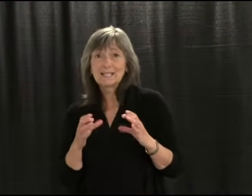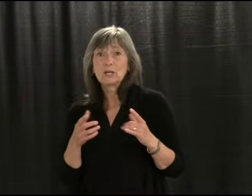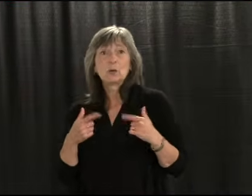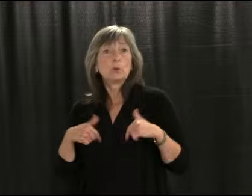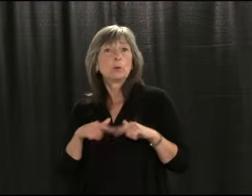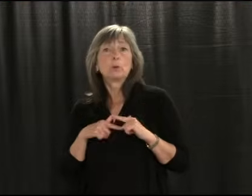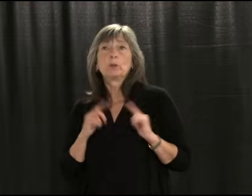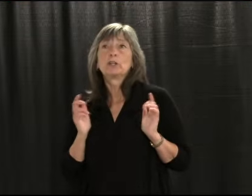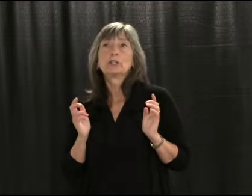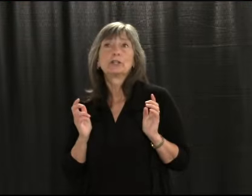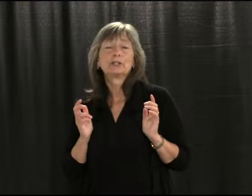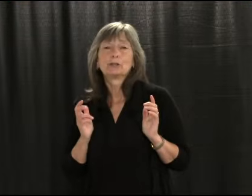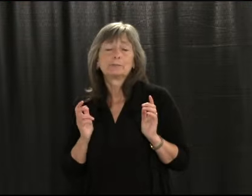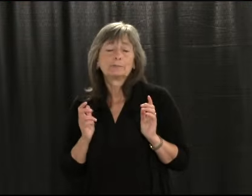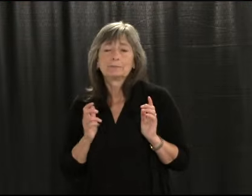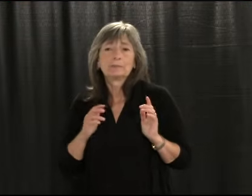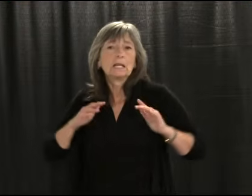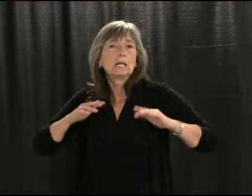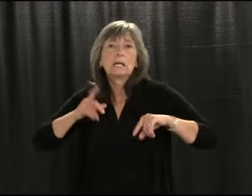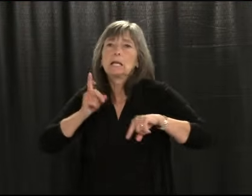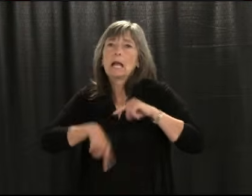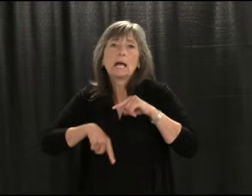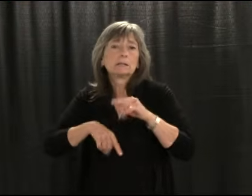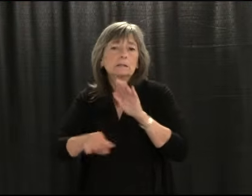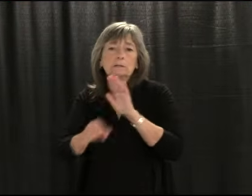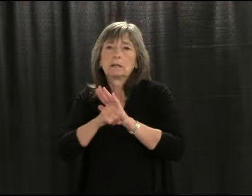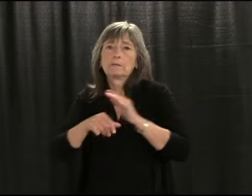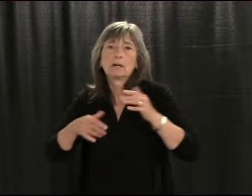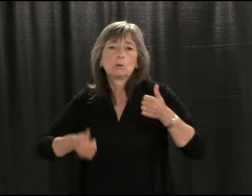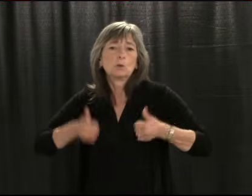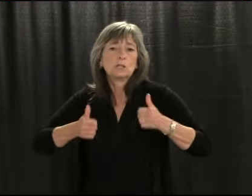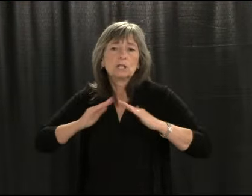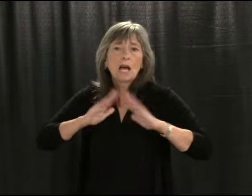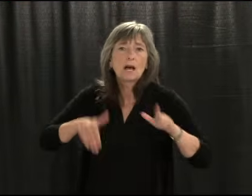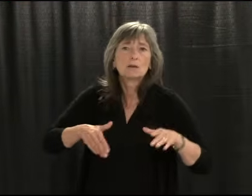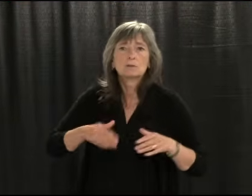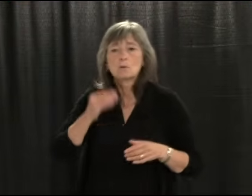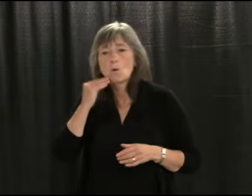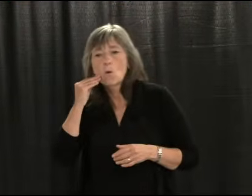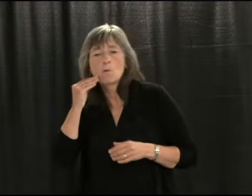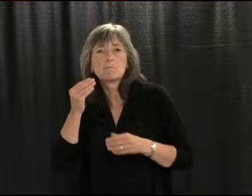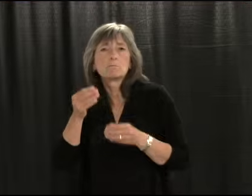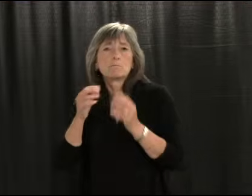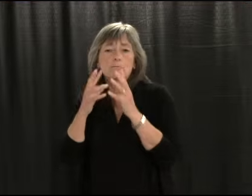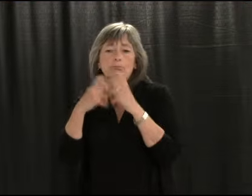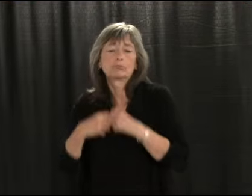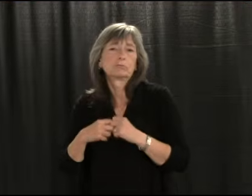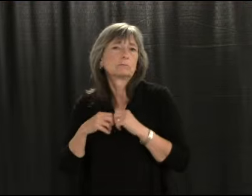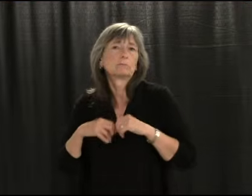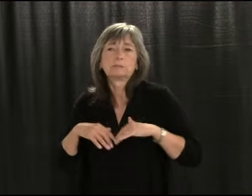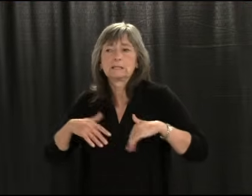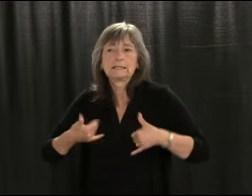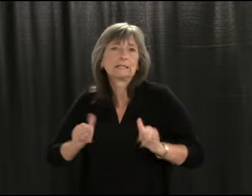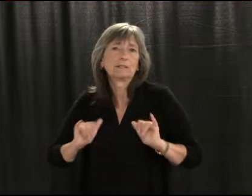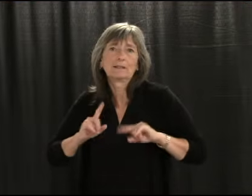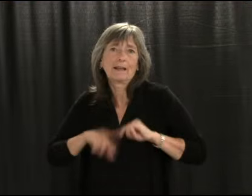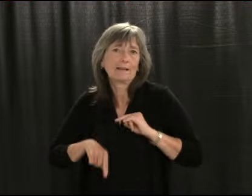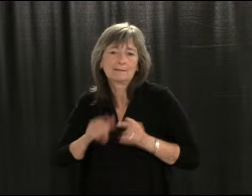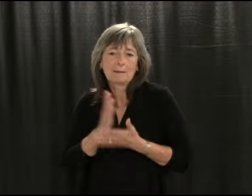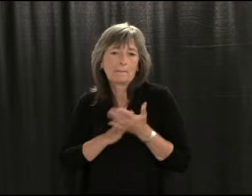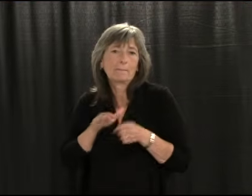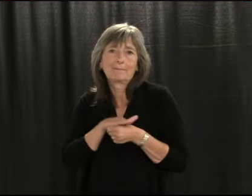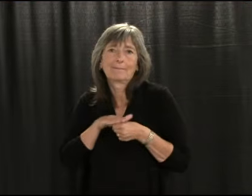even close to being able to identify the structures that have been lost in the CBN fire. As I said yesterday, we